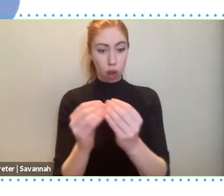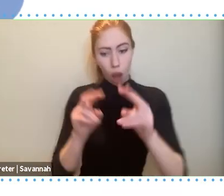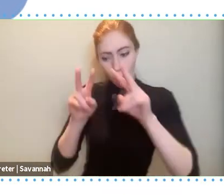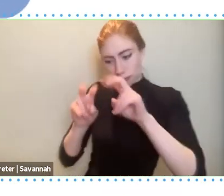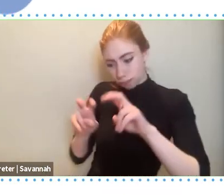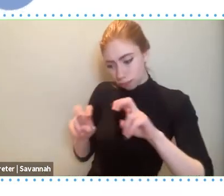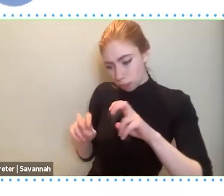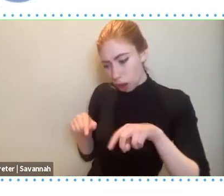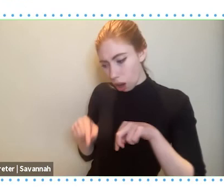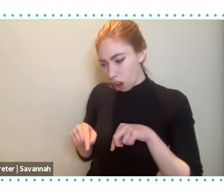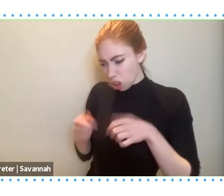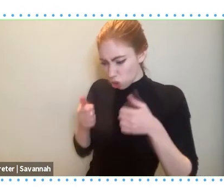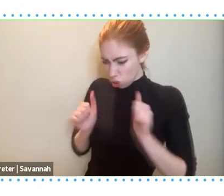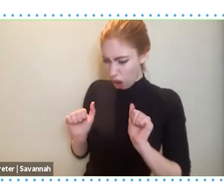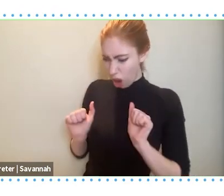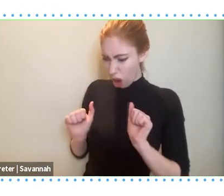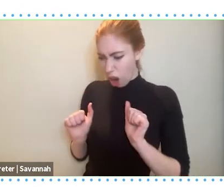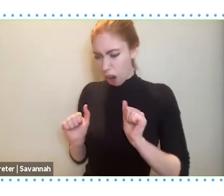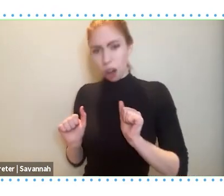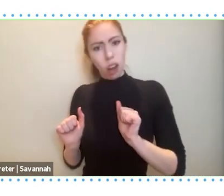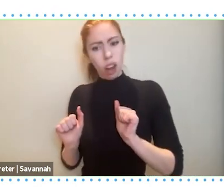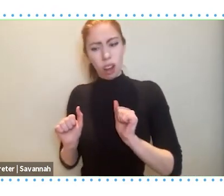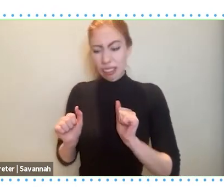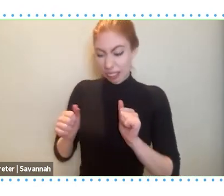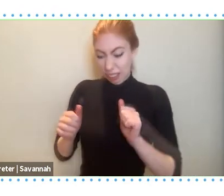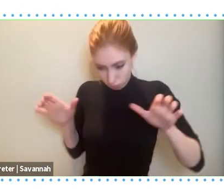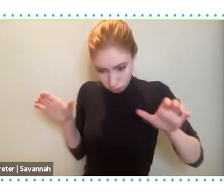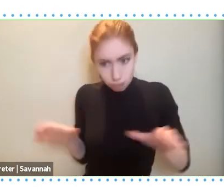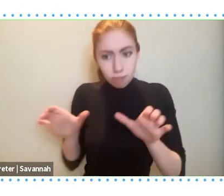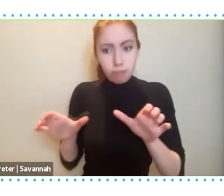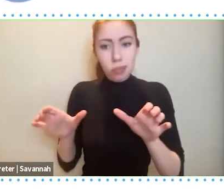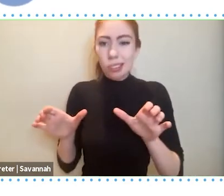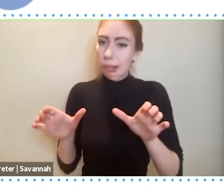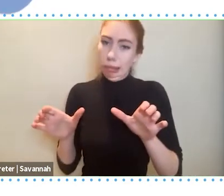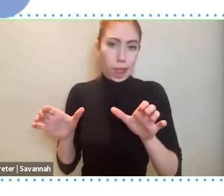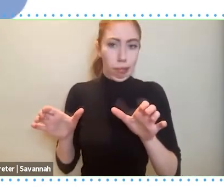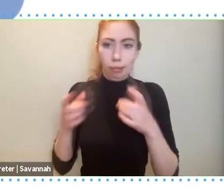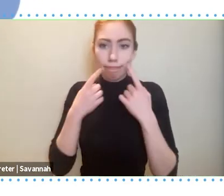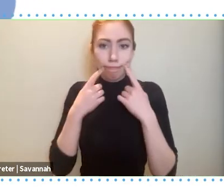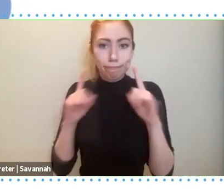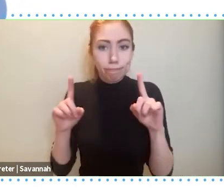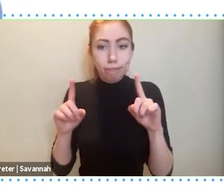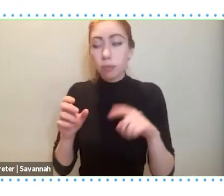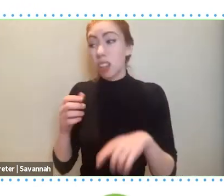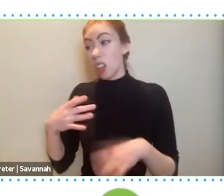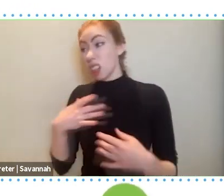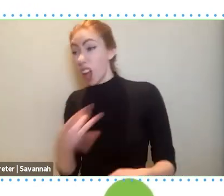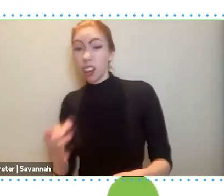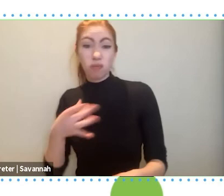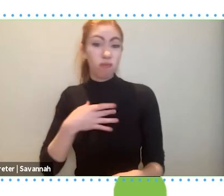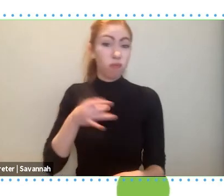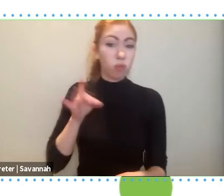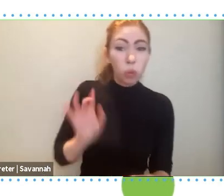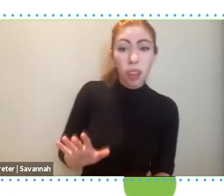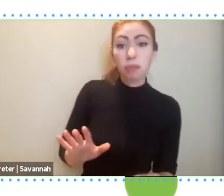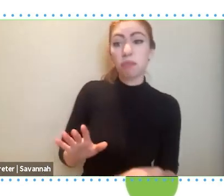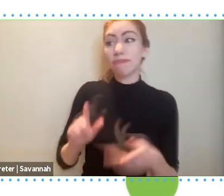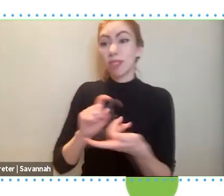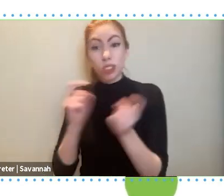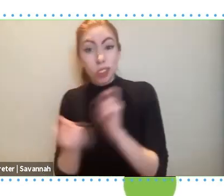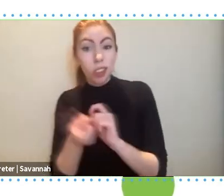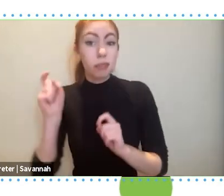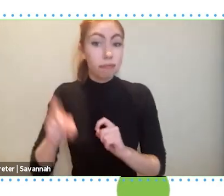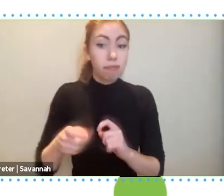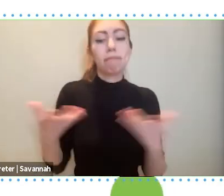come back and say, no, the tool does not work, or yes, we like it, or here's how we would change it. So what is this? So